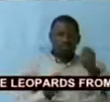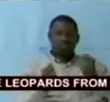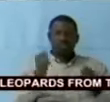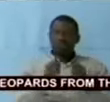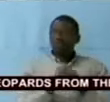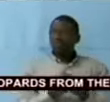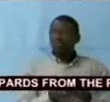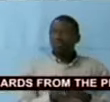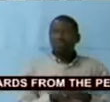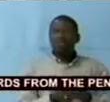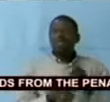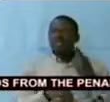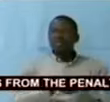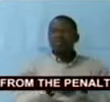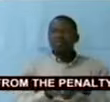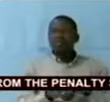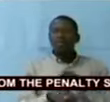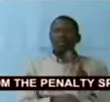Where was the vehicle parked?